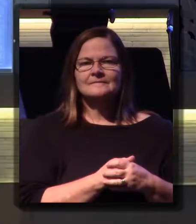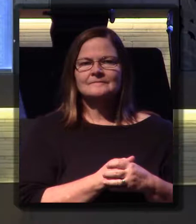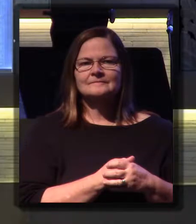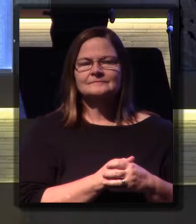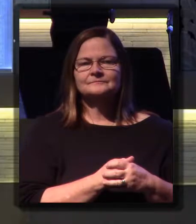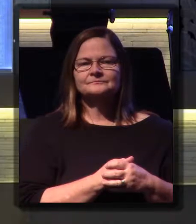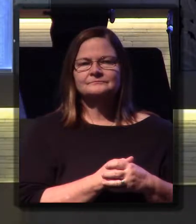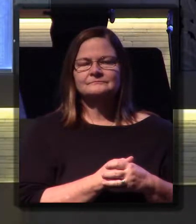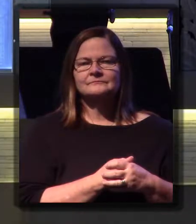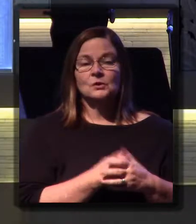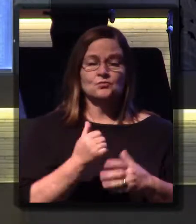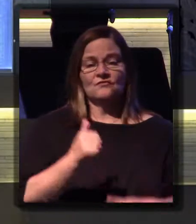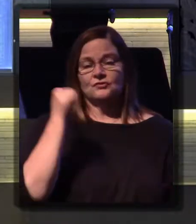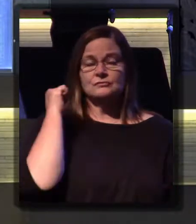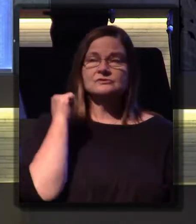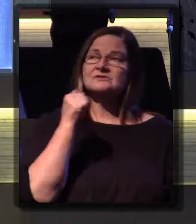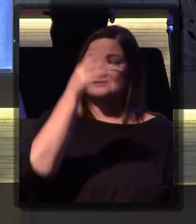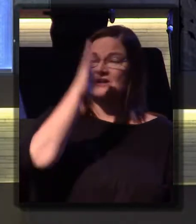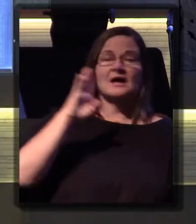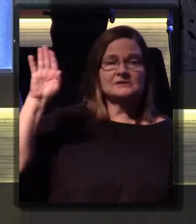retaliates against the truth,